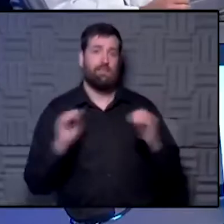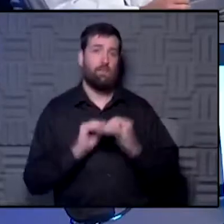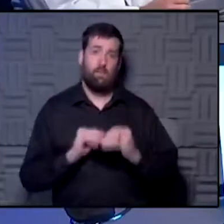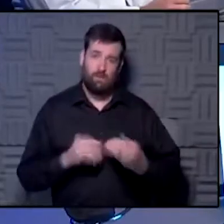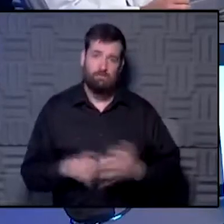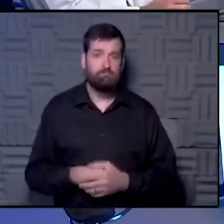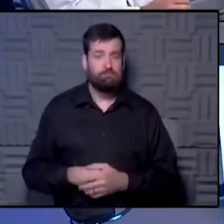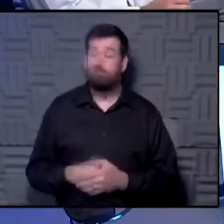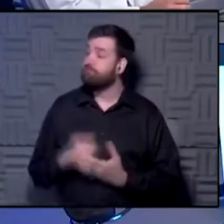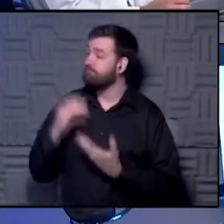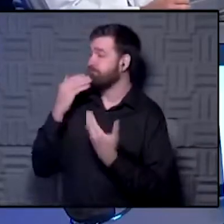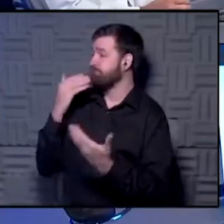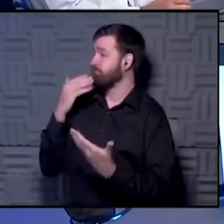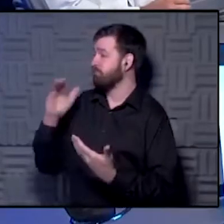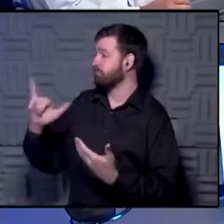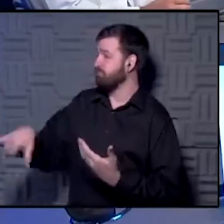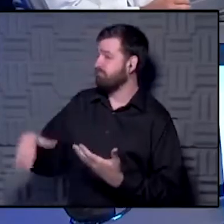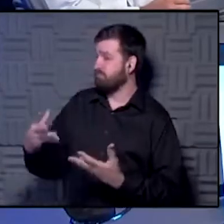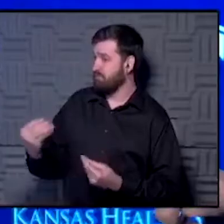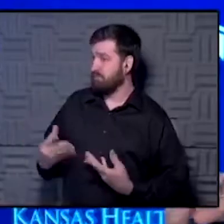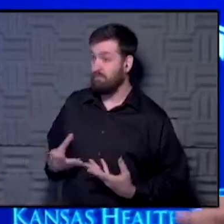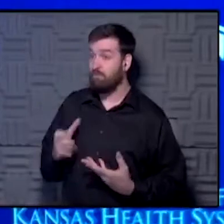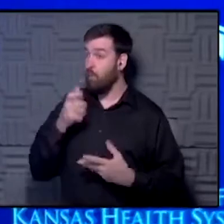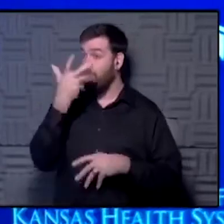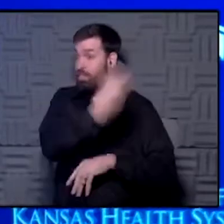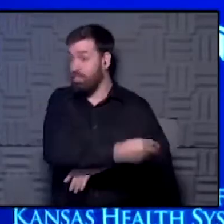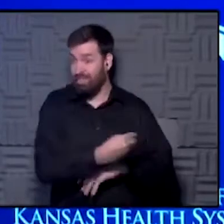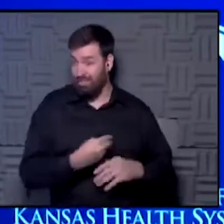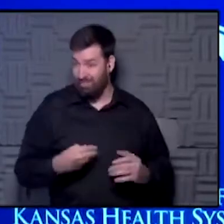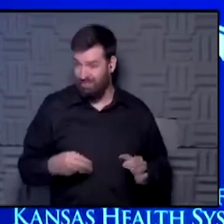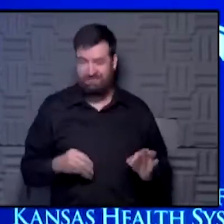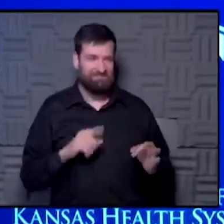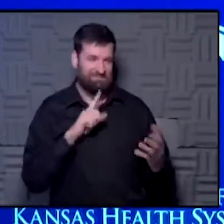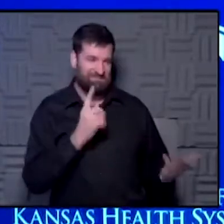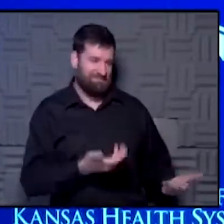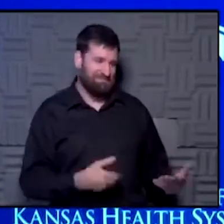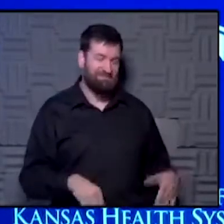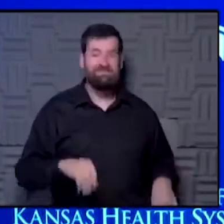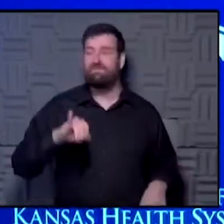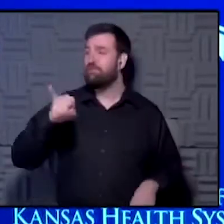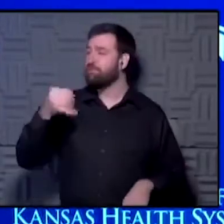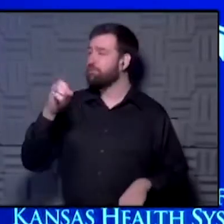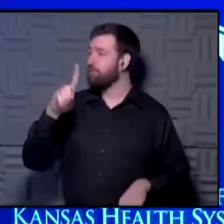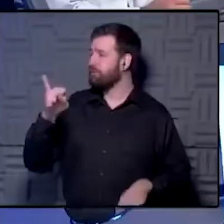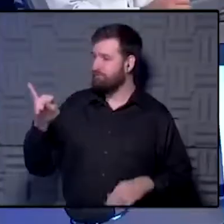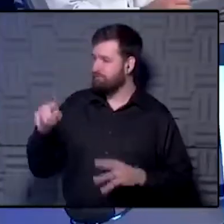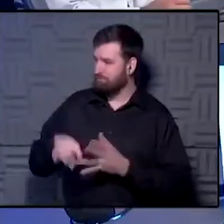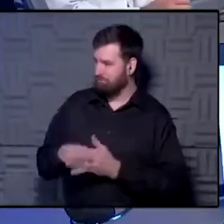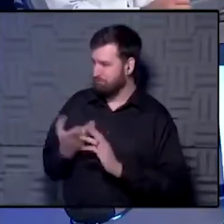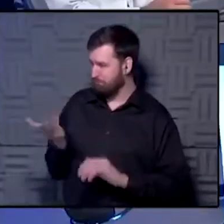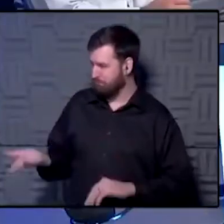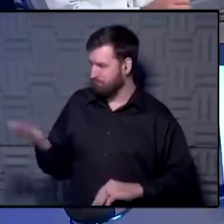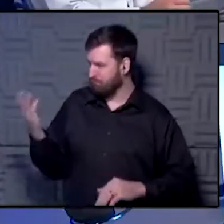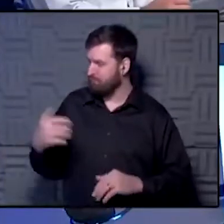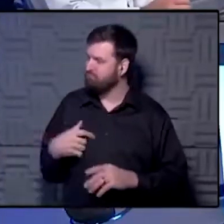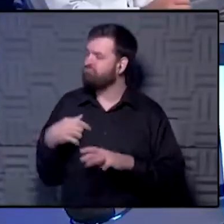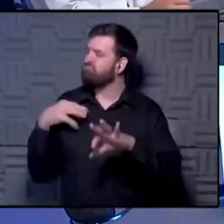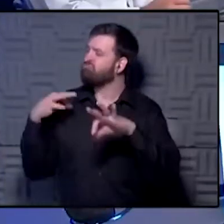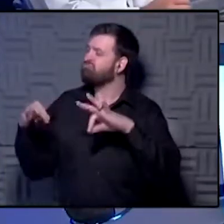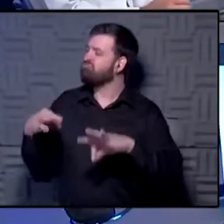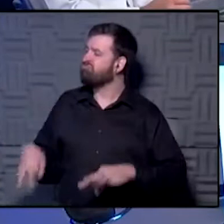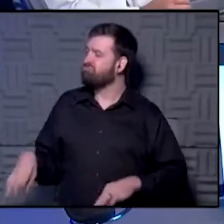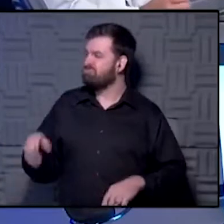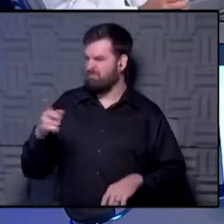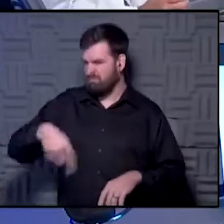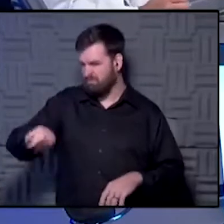Well, we thank you for that update. Don't go anywhere. I'll be right here. Okay. Jodi, let's start with you. Tell us a little bit about what, for people